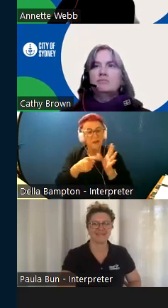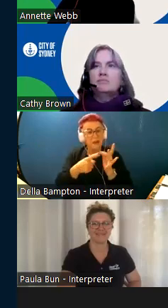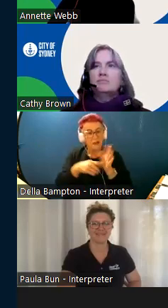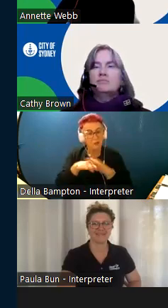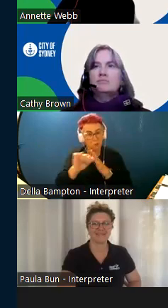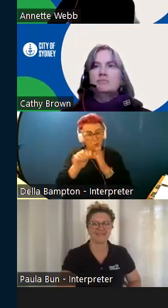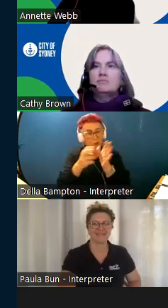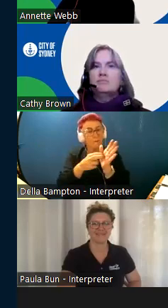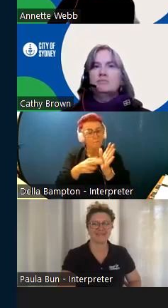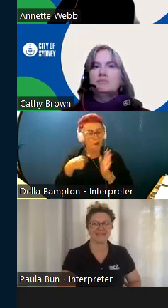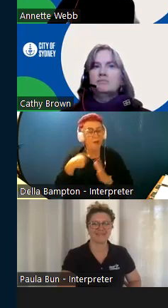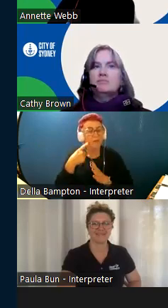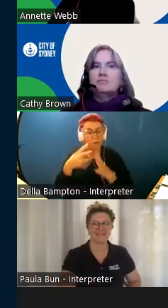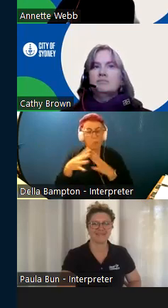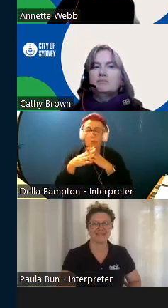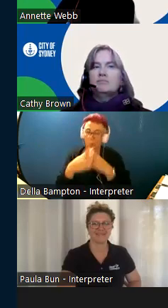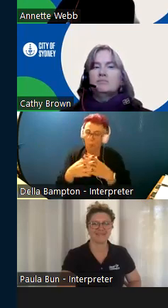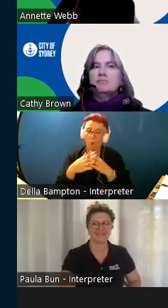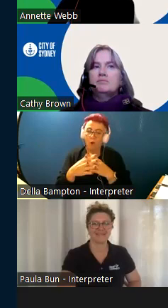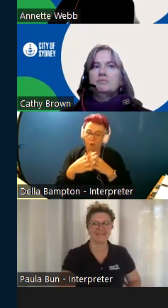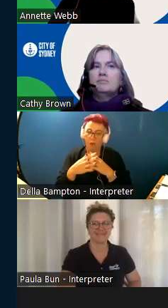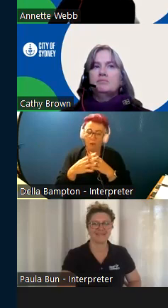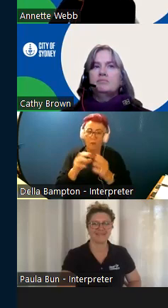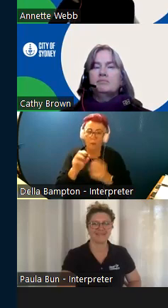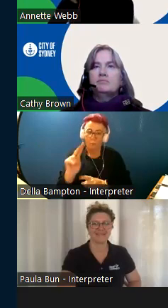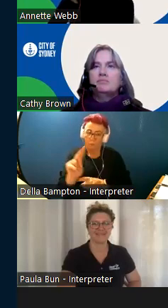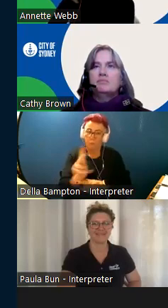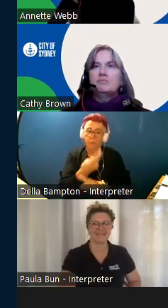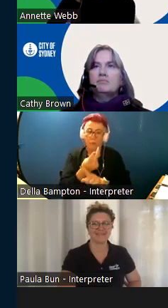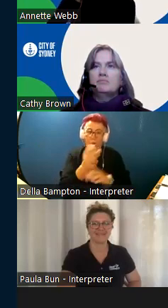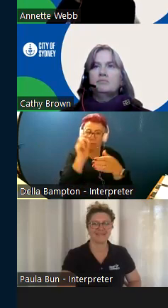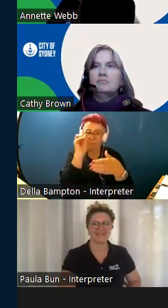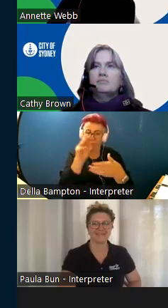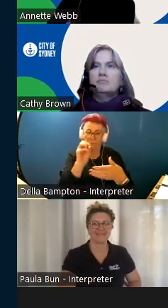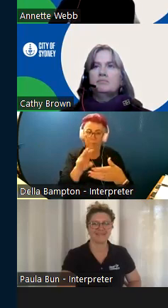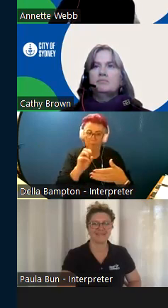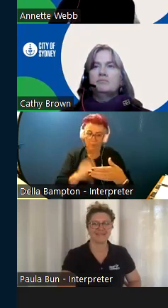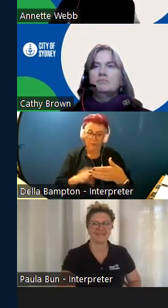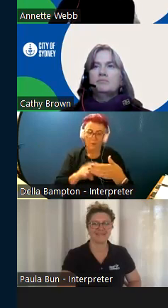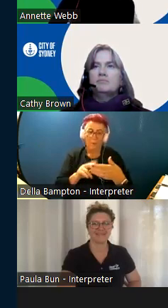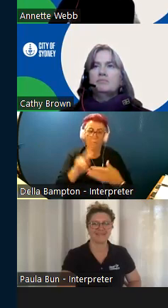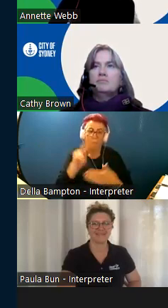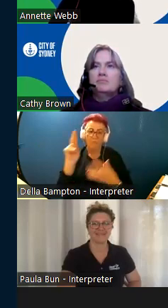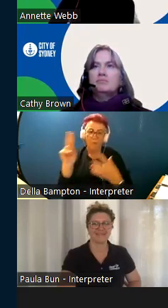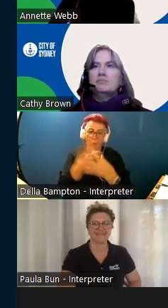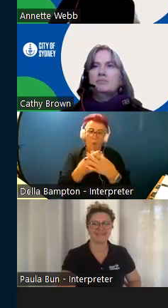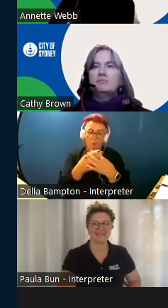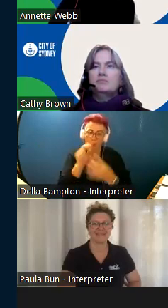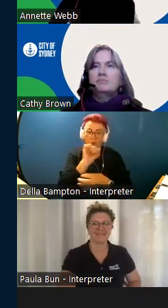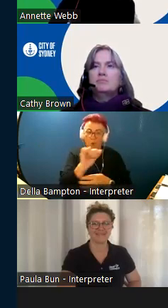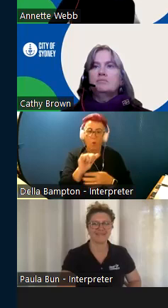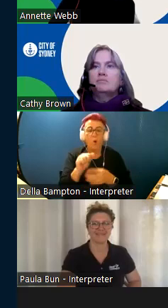I think it's worth putting in that, you know, put in both sets of information that you're both